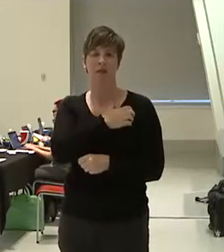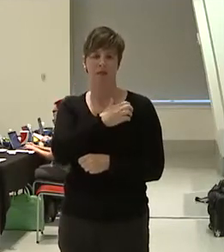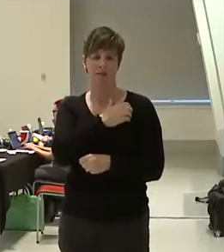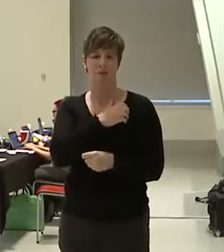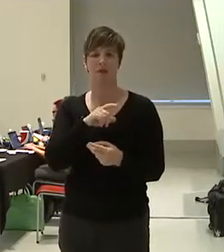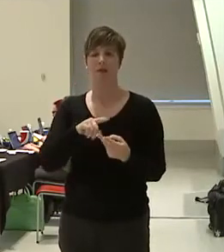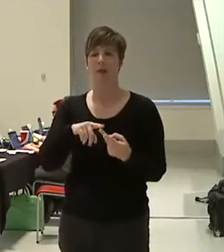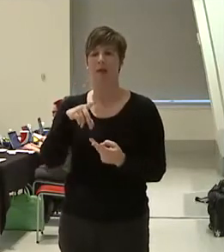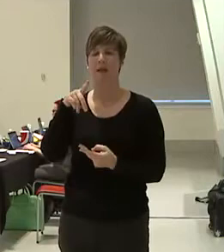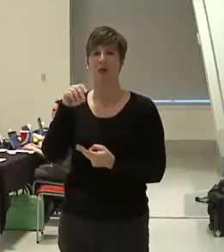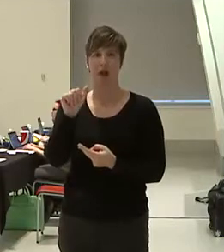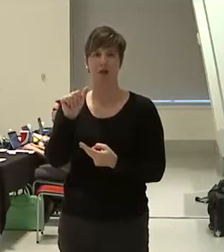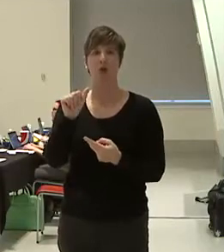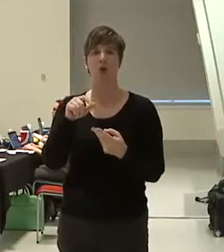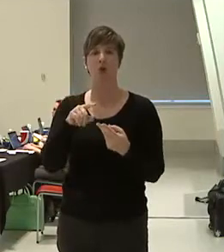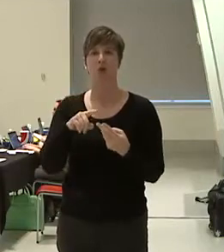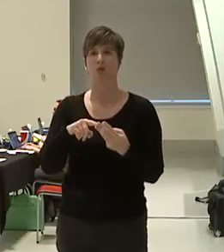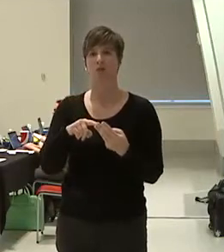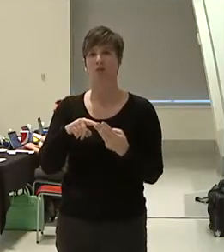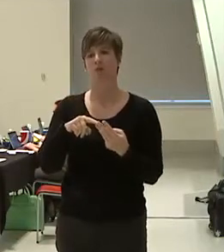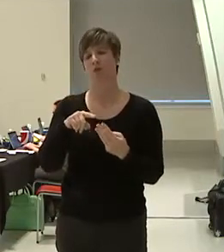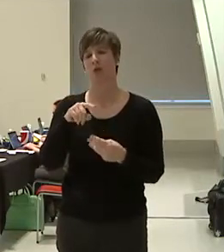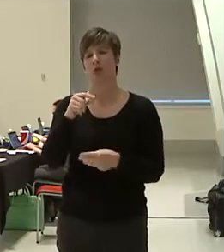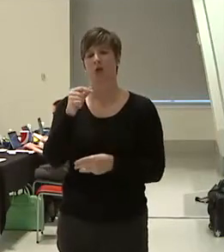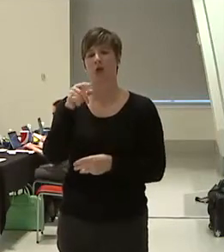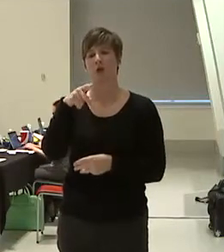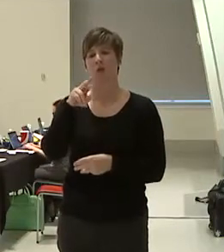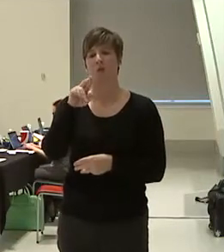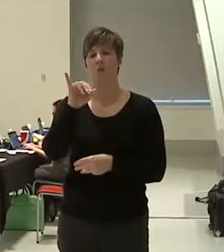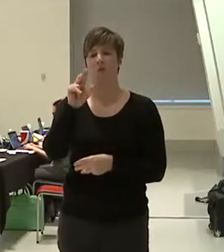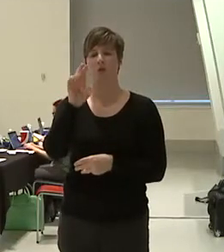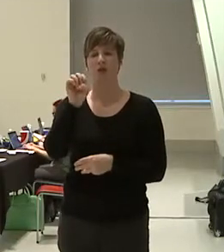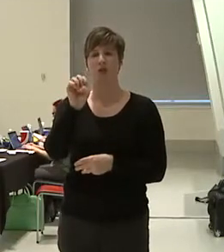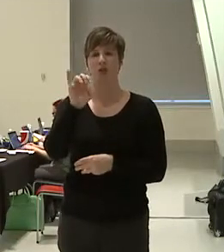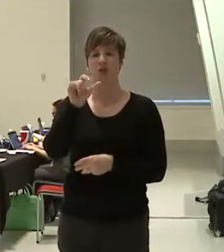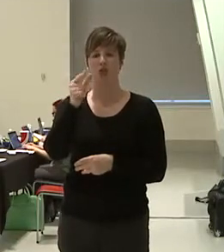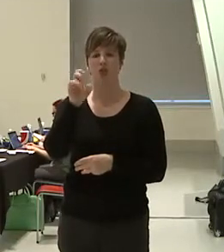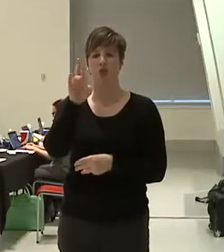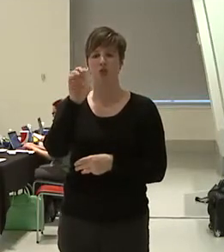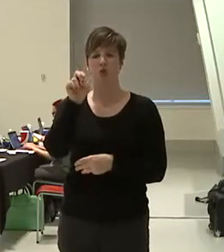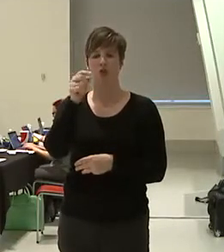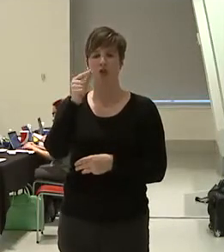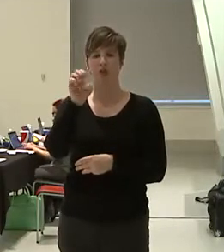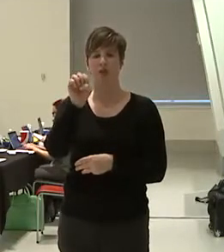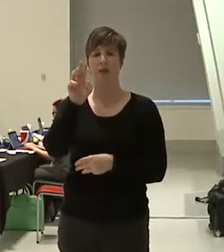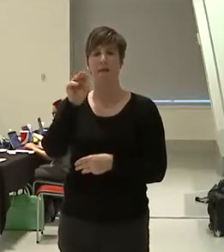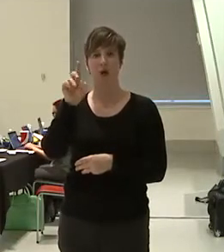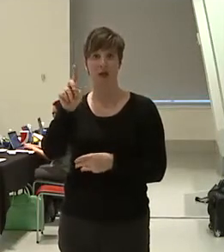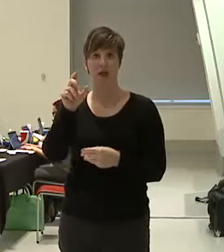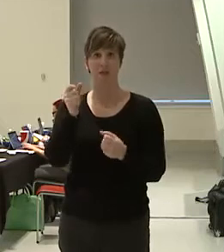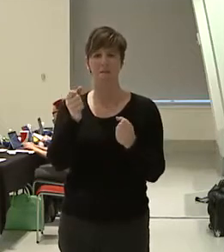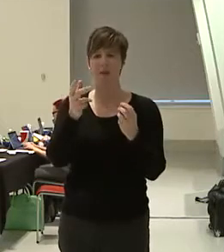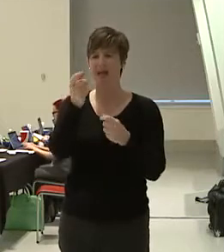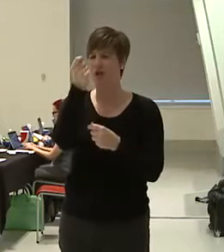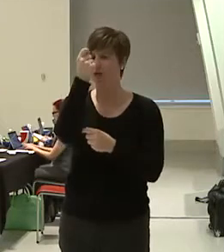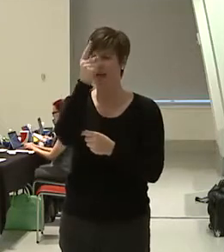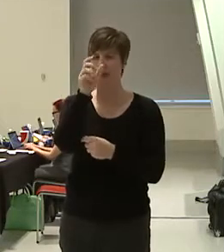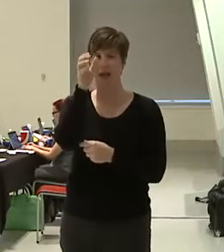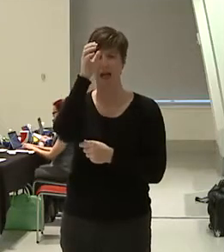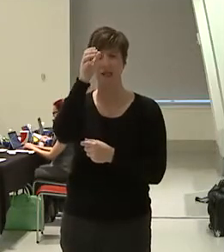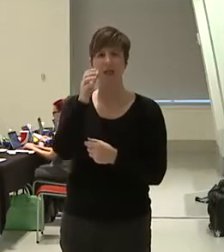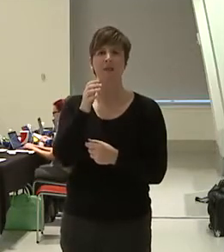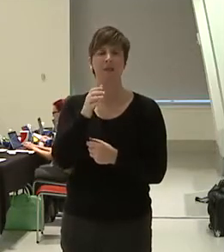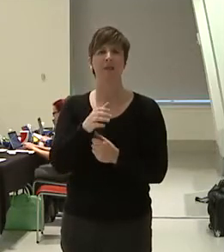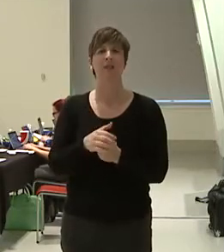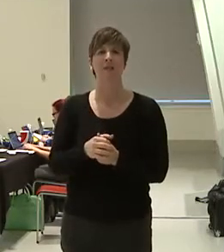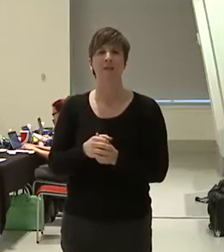Police Department, Prince George's County, Maryland. There are countless police departments that understand this and have taken the time